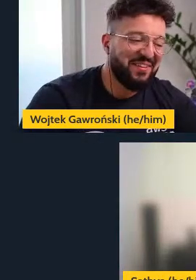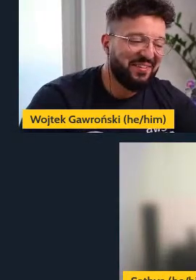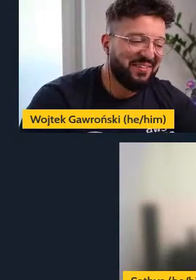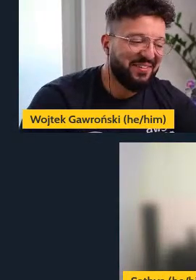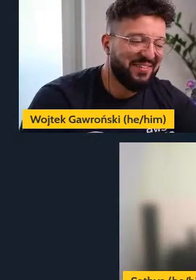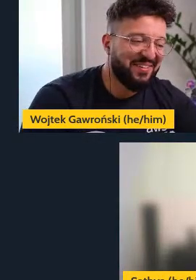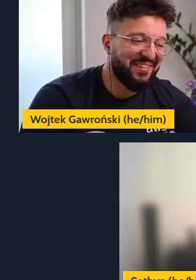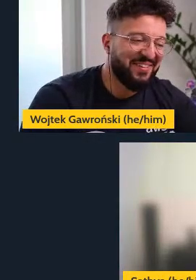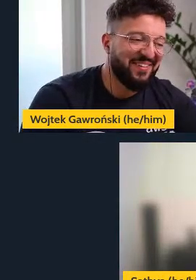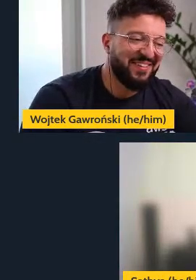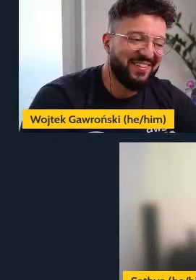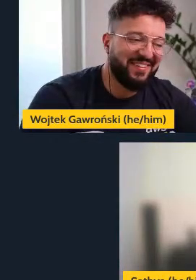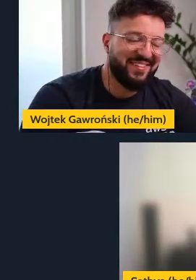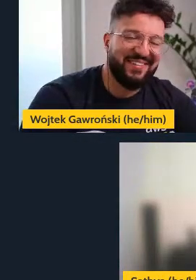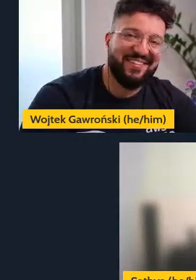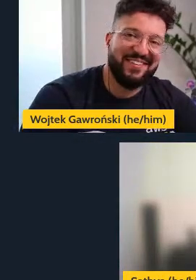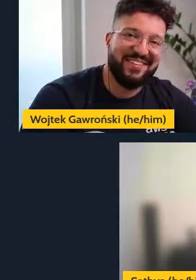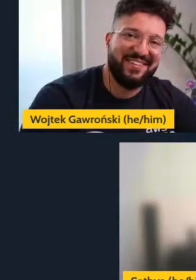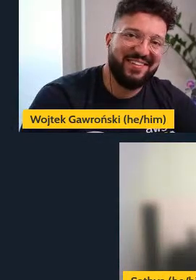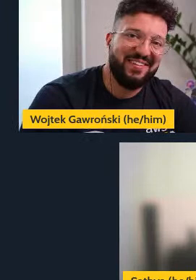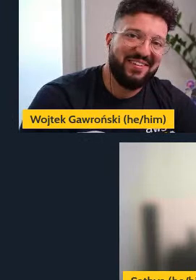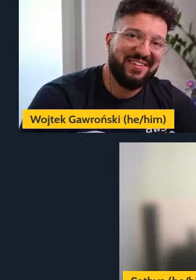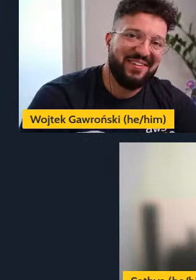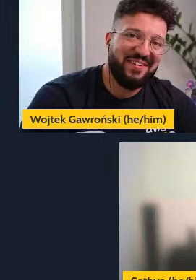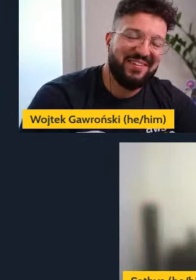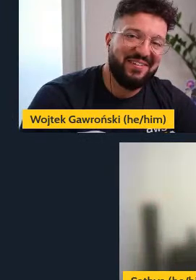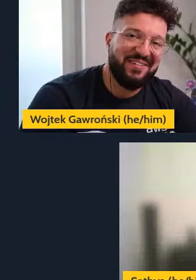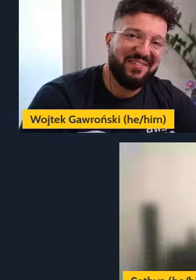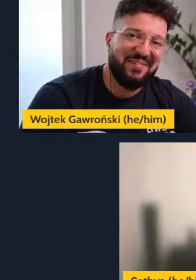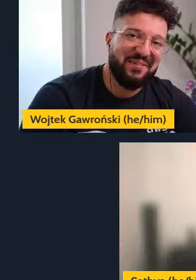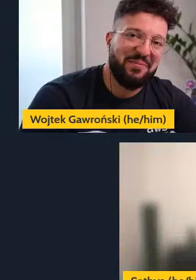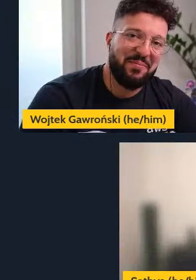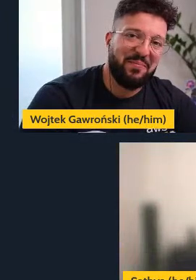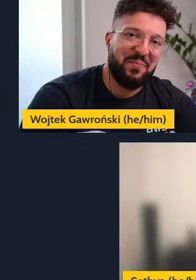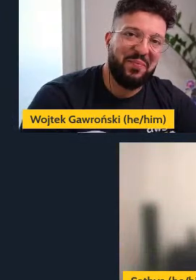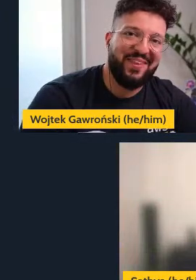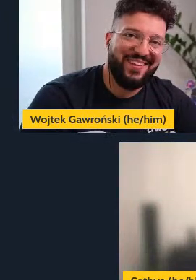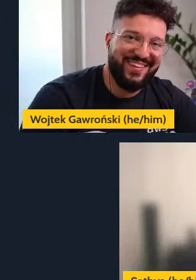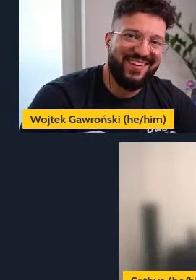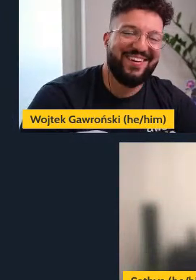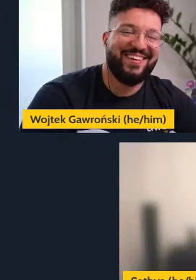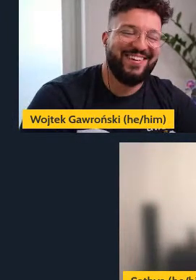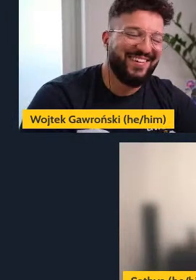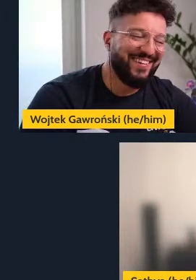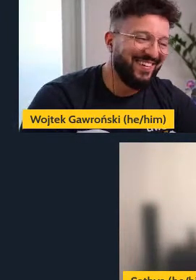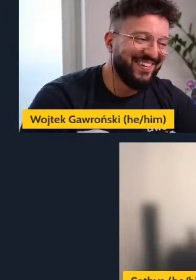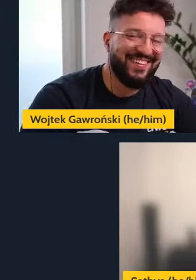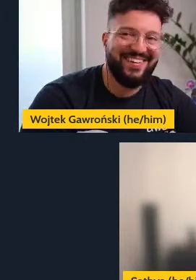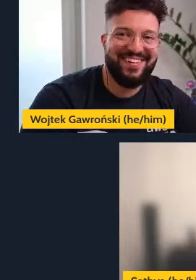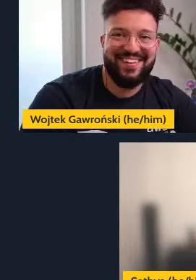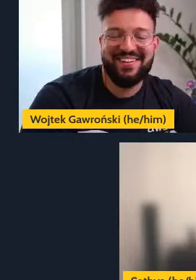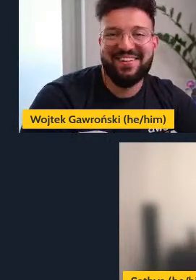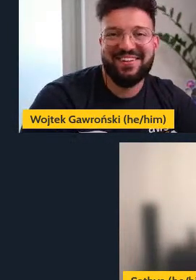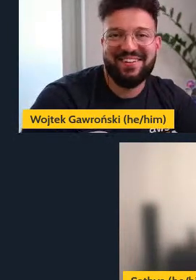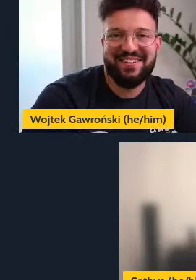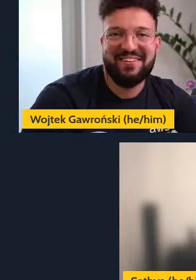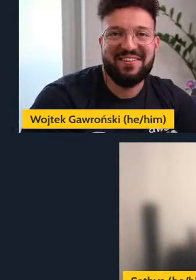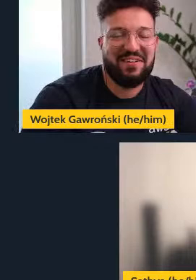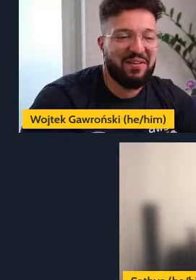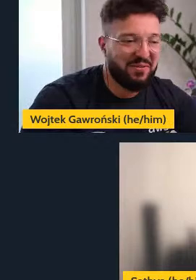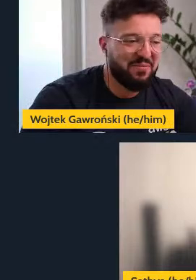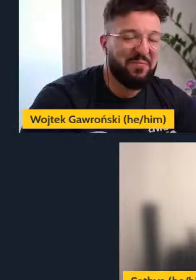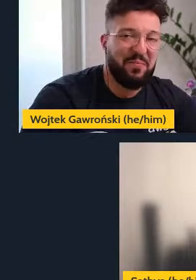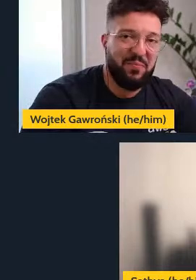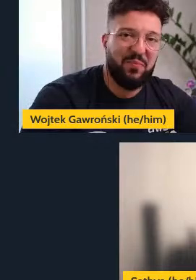Well, we just need someone to spearhead. So we have Ben who will do the German one. We have Wojtek who will do the Polish one. We have Andra who will do